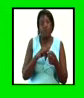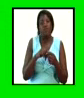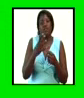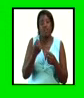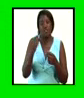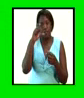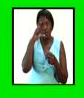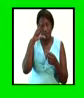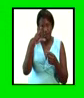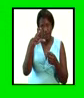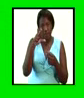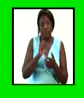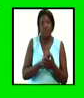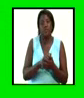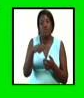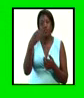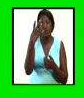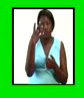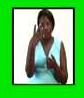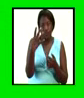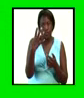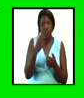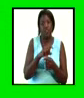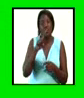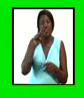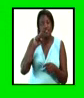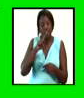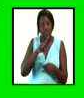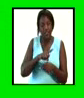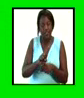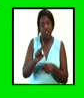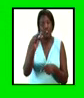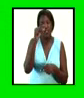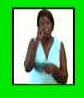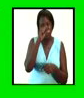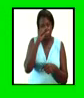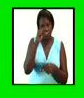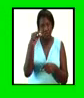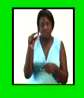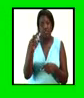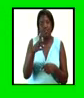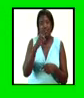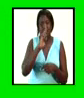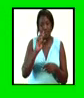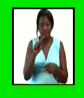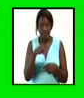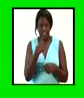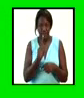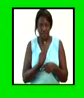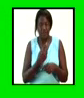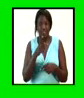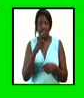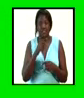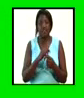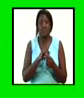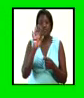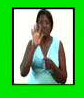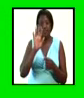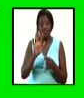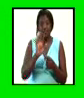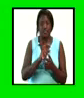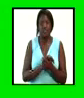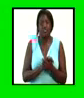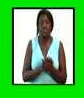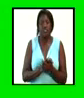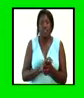capital letters. 4. The first word in direct speech is capitalized. 5.